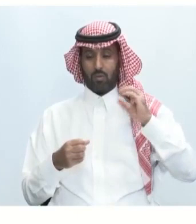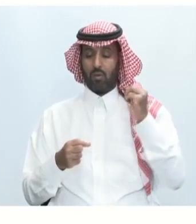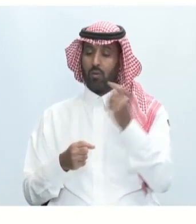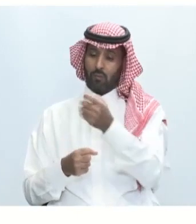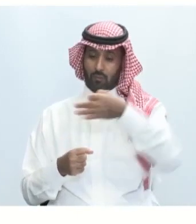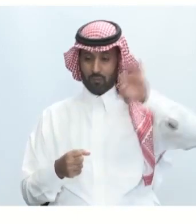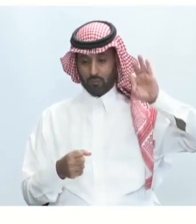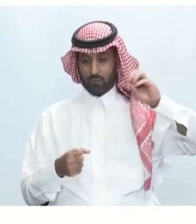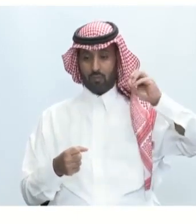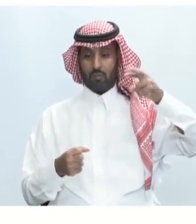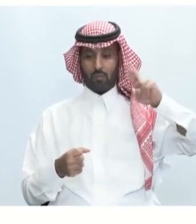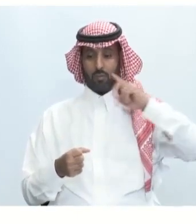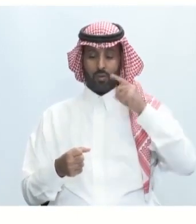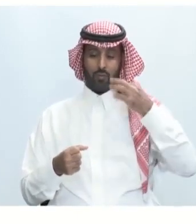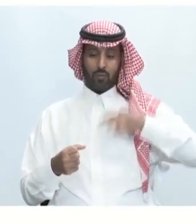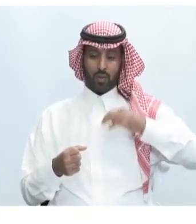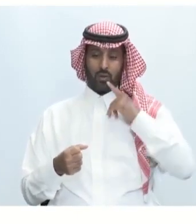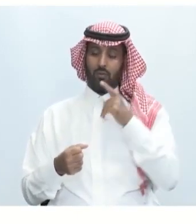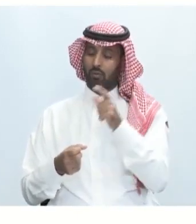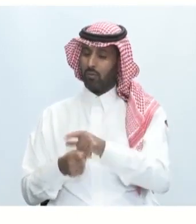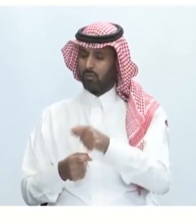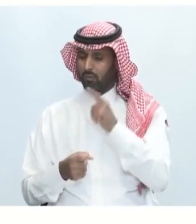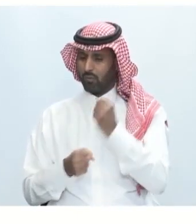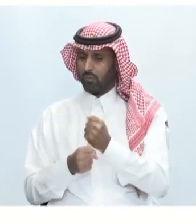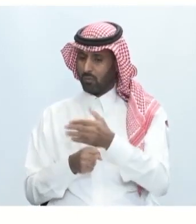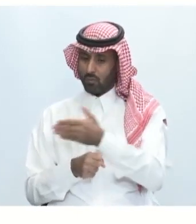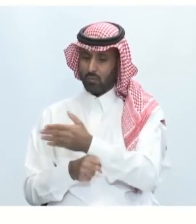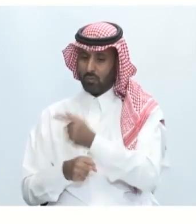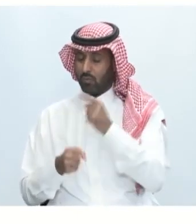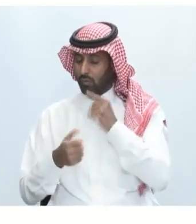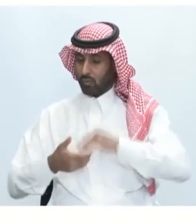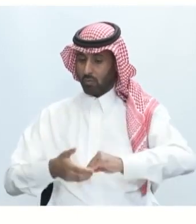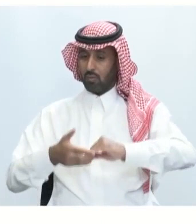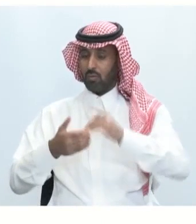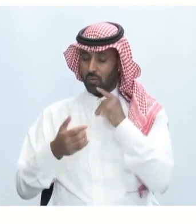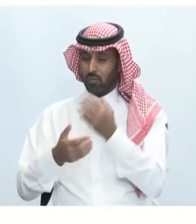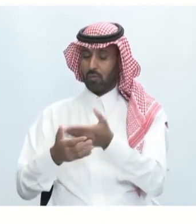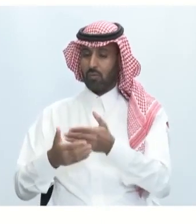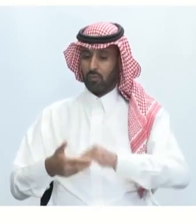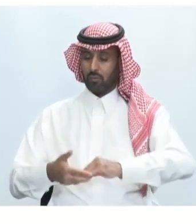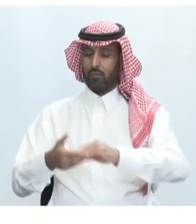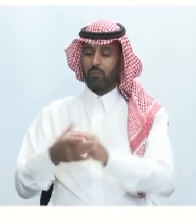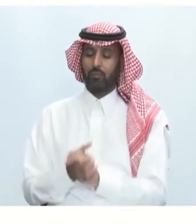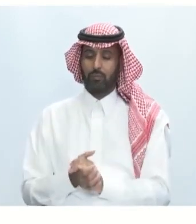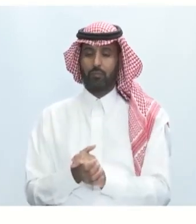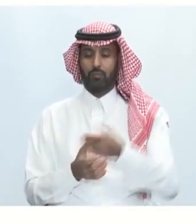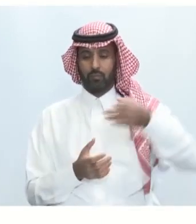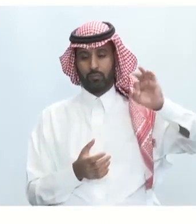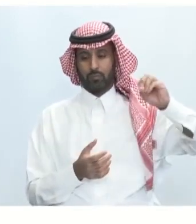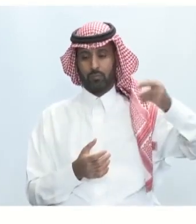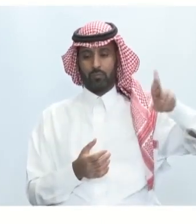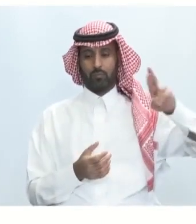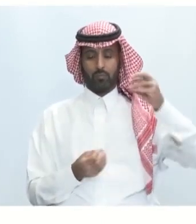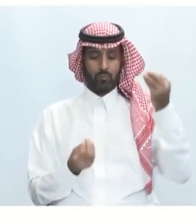for if he is benefiting of some kind of help. There's a benefit, he's getting some kind of help. We use for with